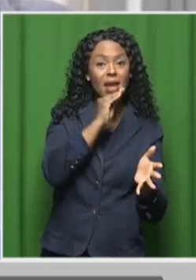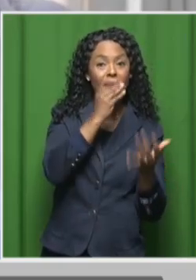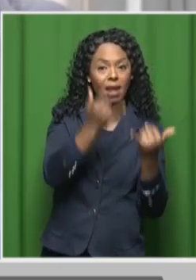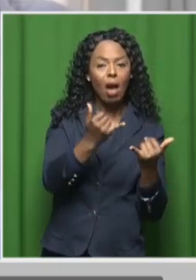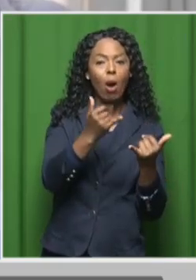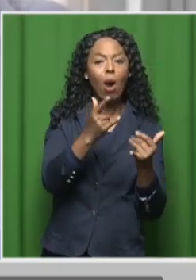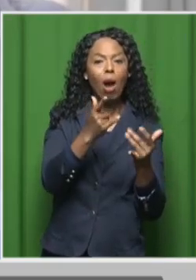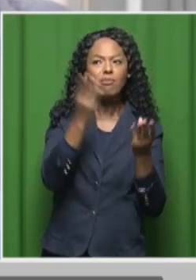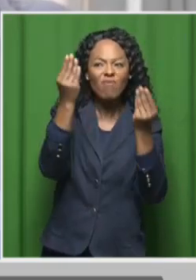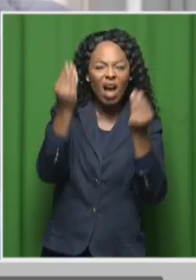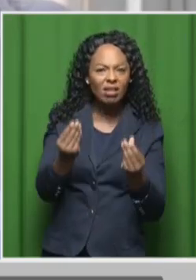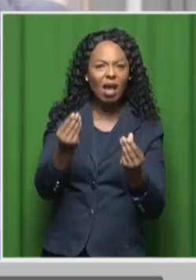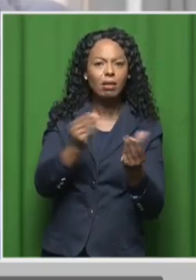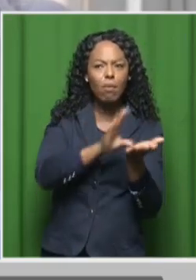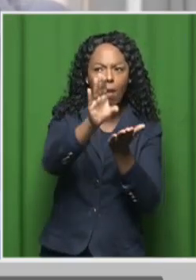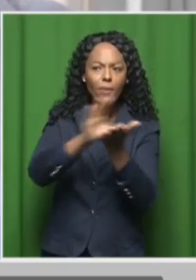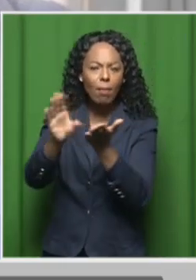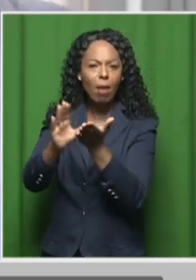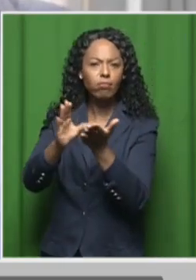allocations that we've seen?